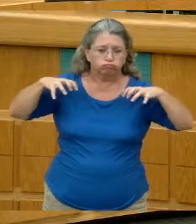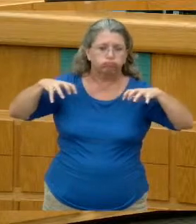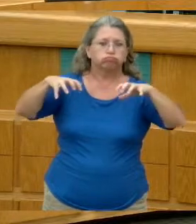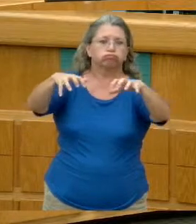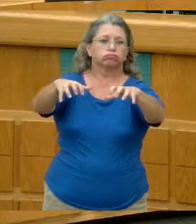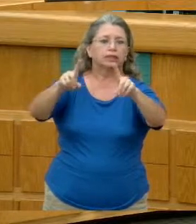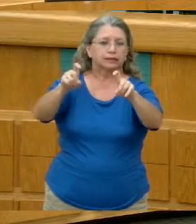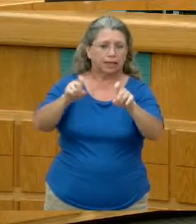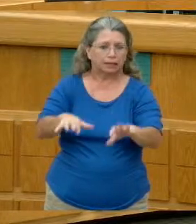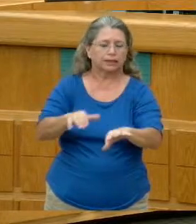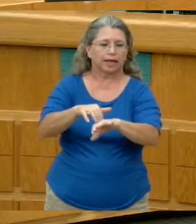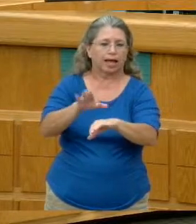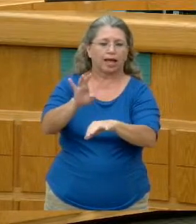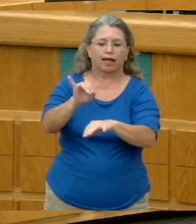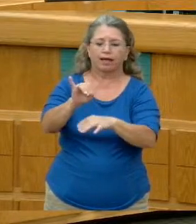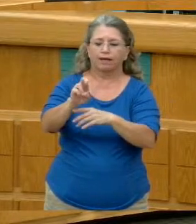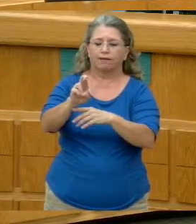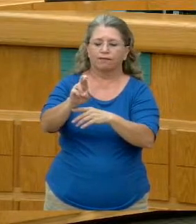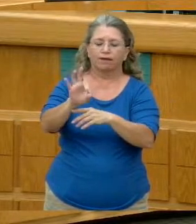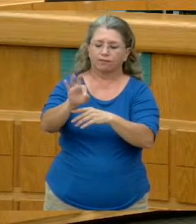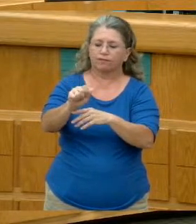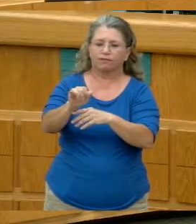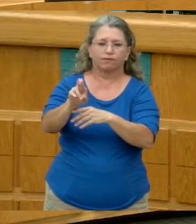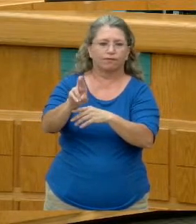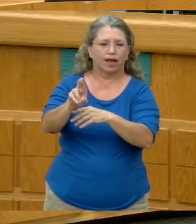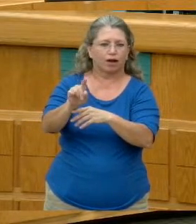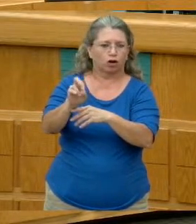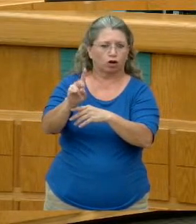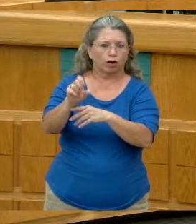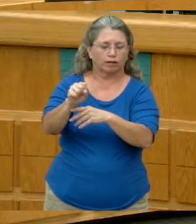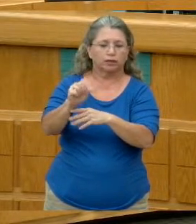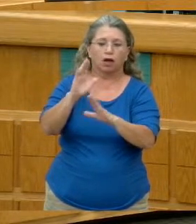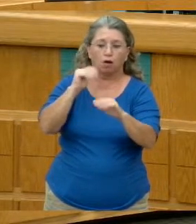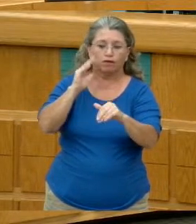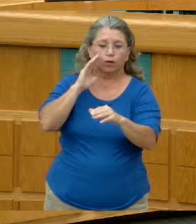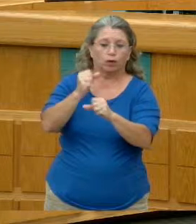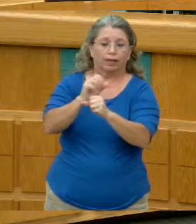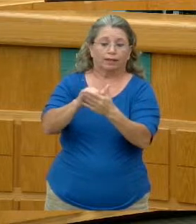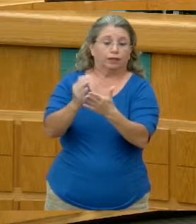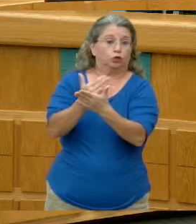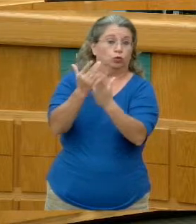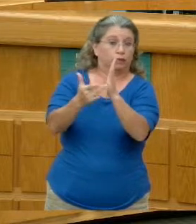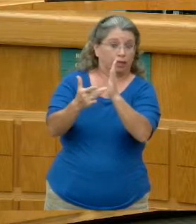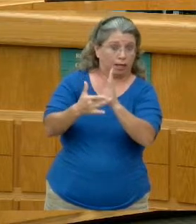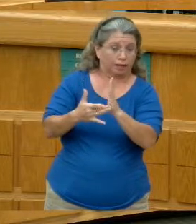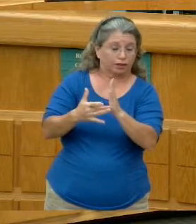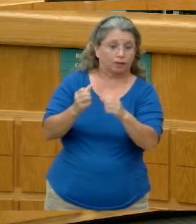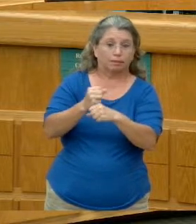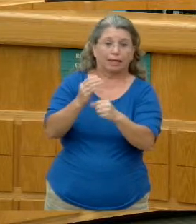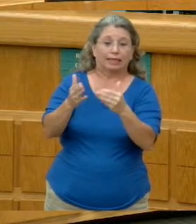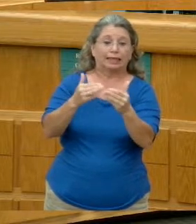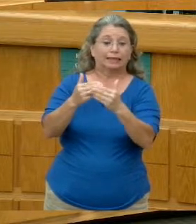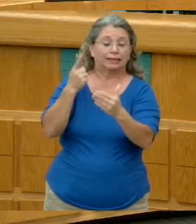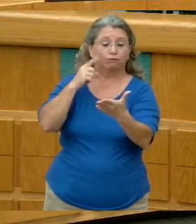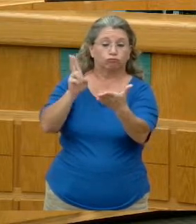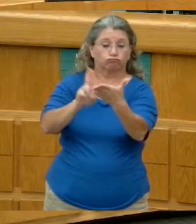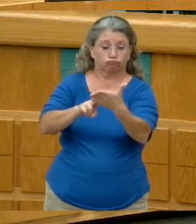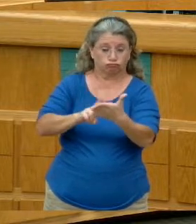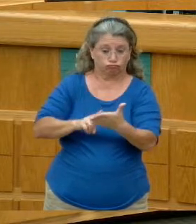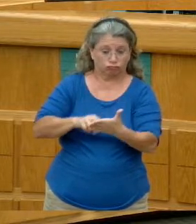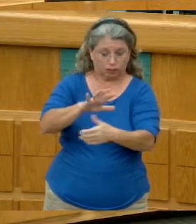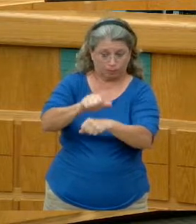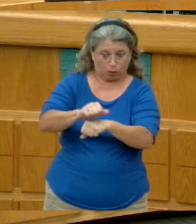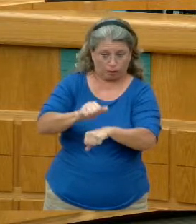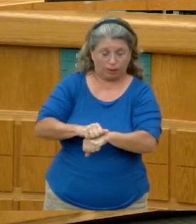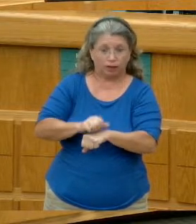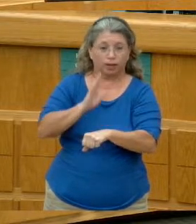to hopefully get this good new integrative technology to be able to make it easy to sign up. We'll bring you more information,